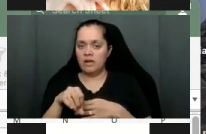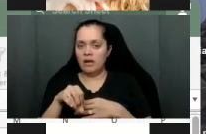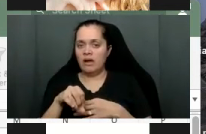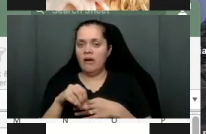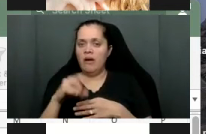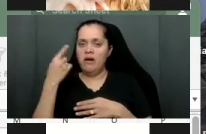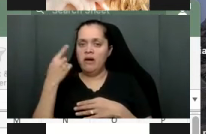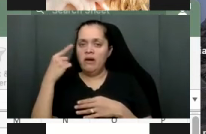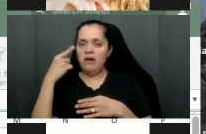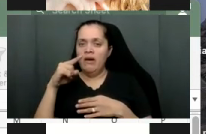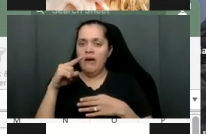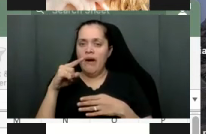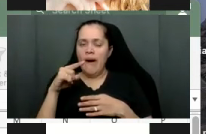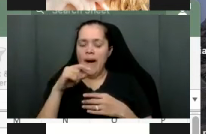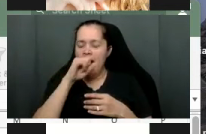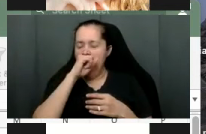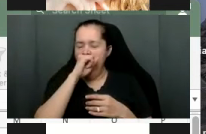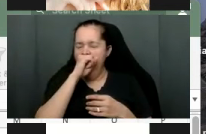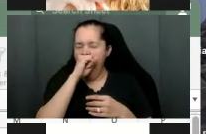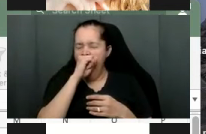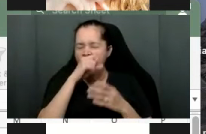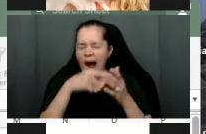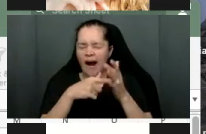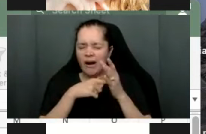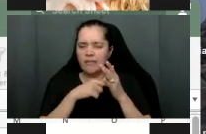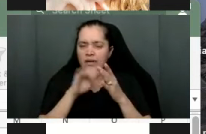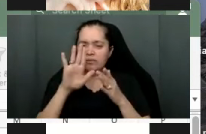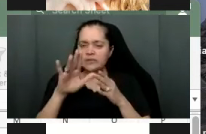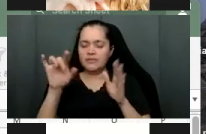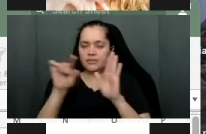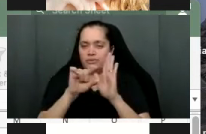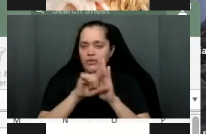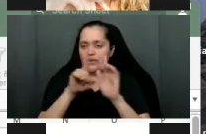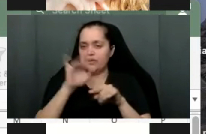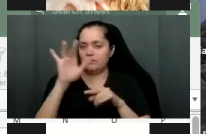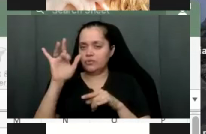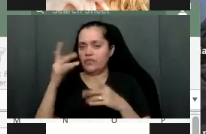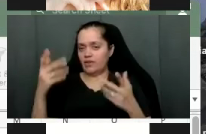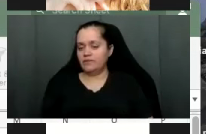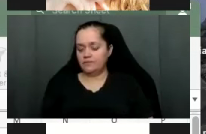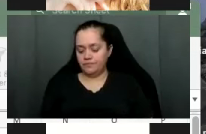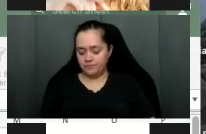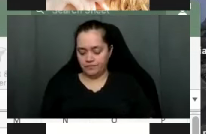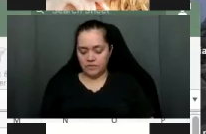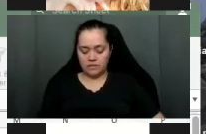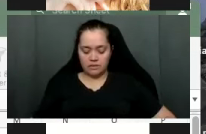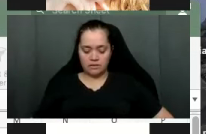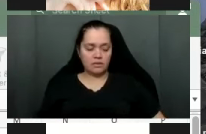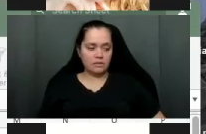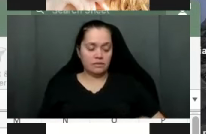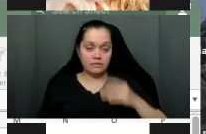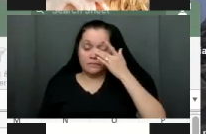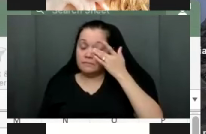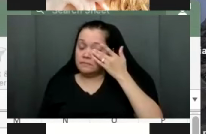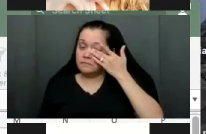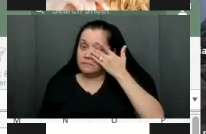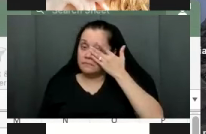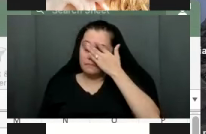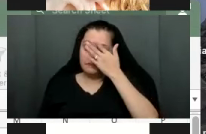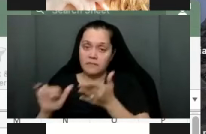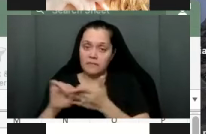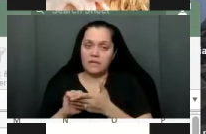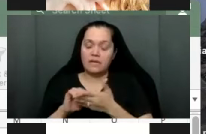to show me what your grade out of 25 is. So that's basically how